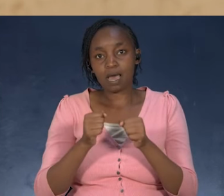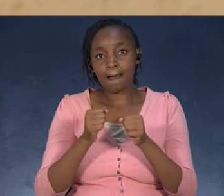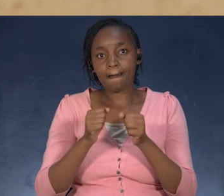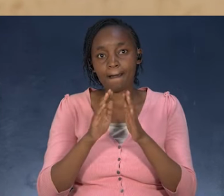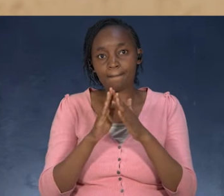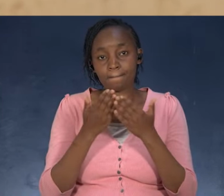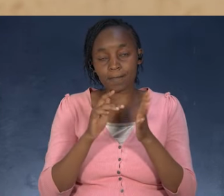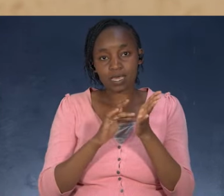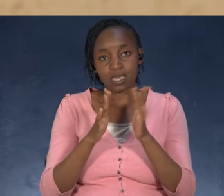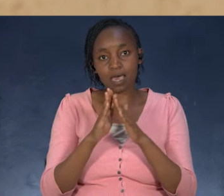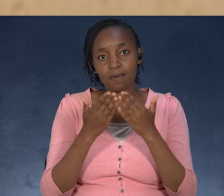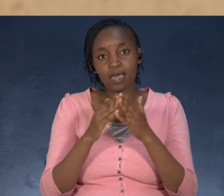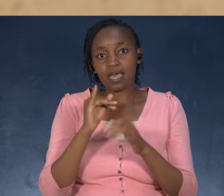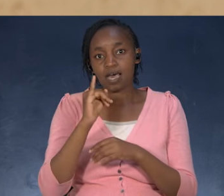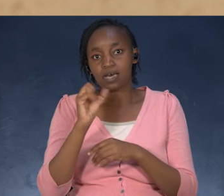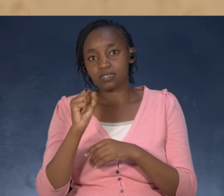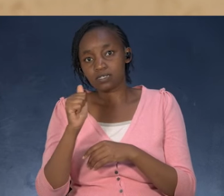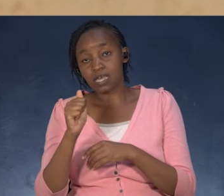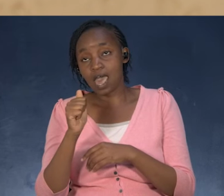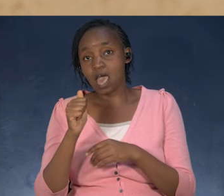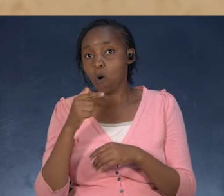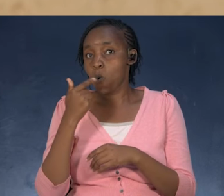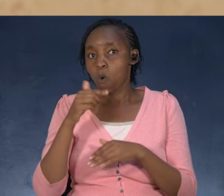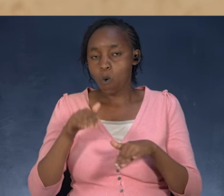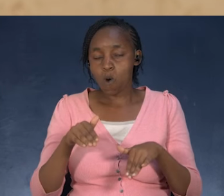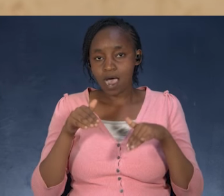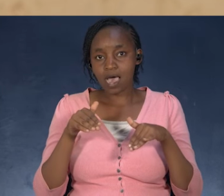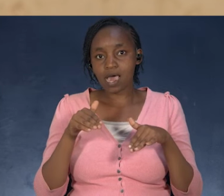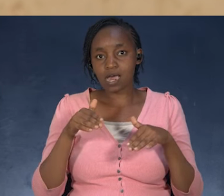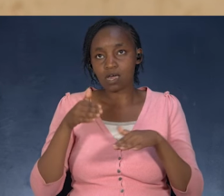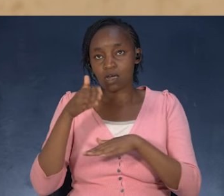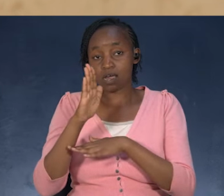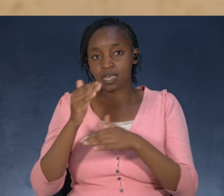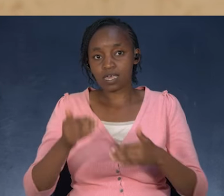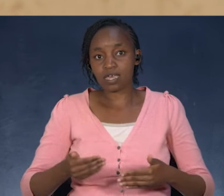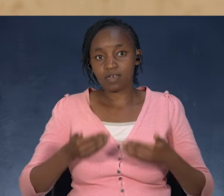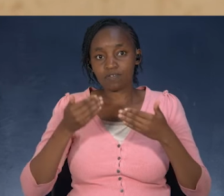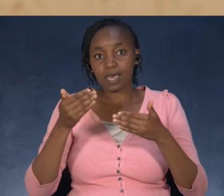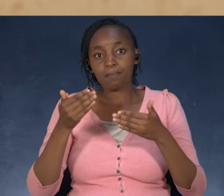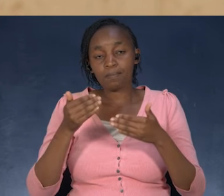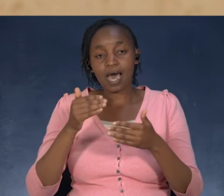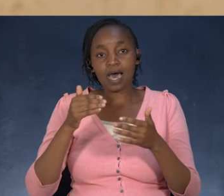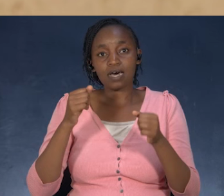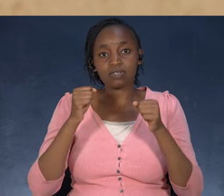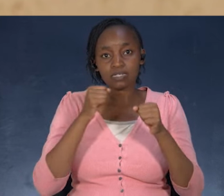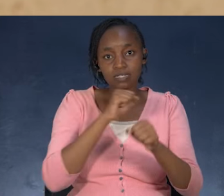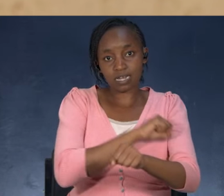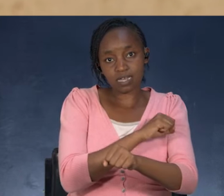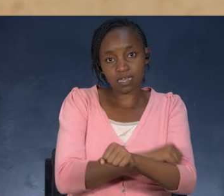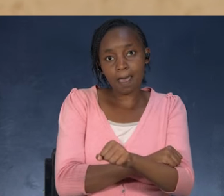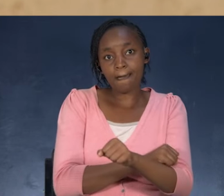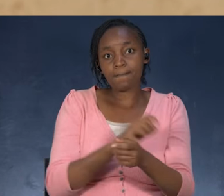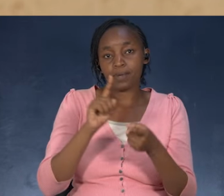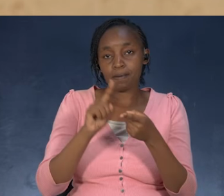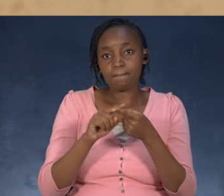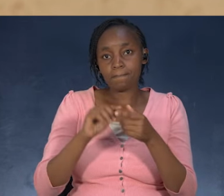The Bible says in Isaiah chapter 40, verse 31, they that wait upon the Lord shall renew their strength. They